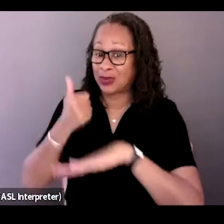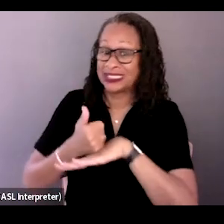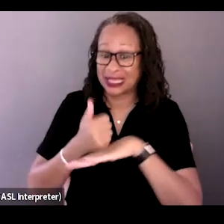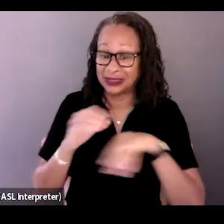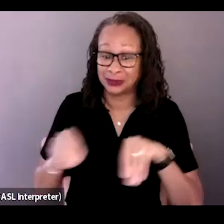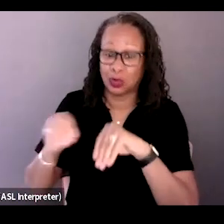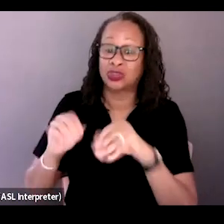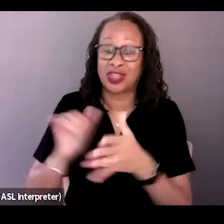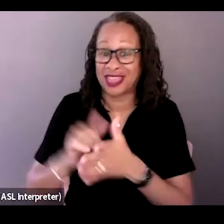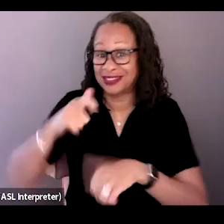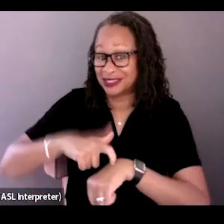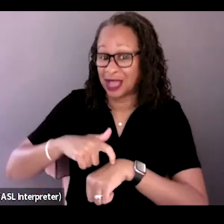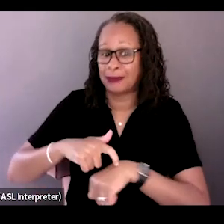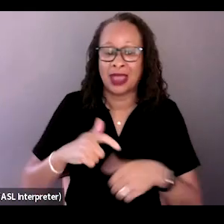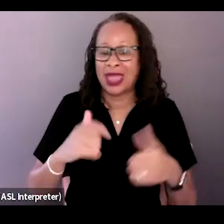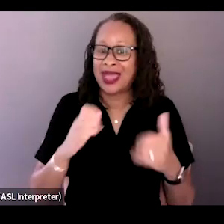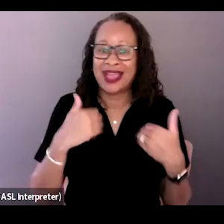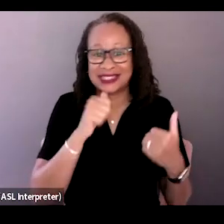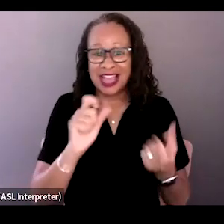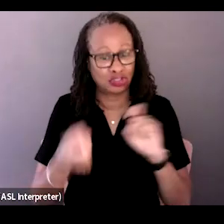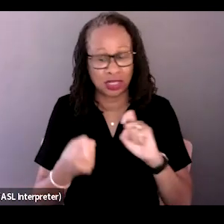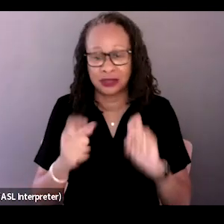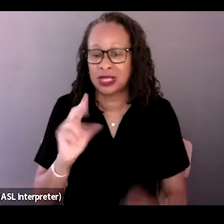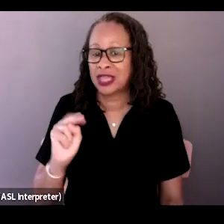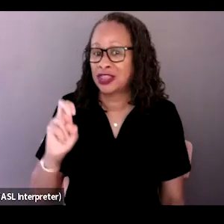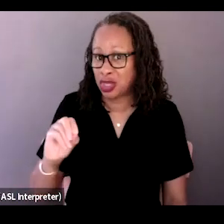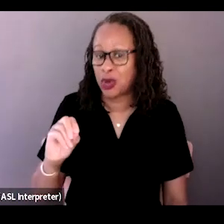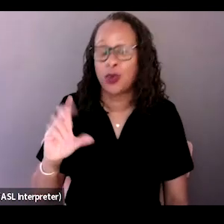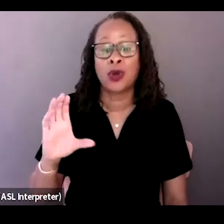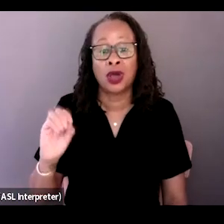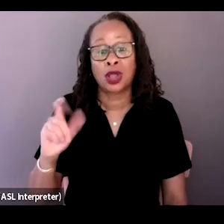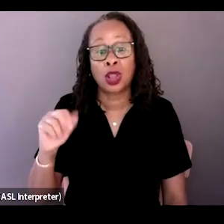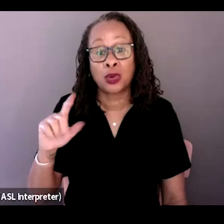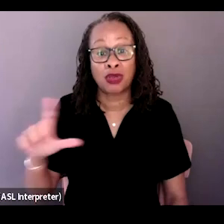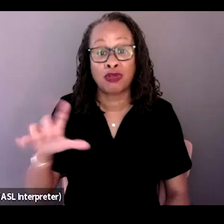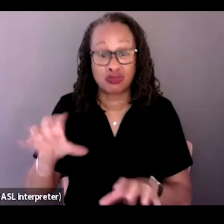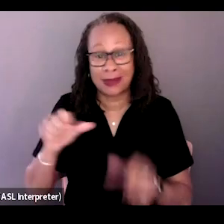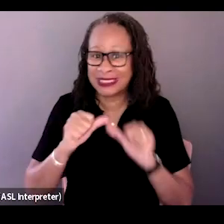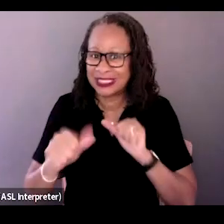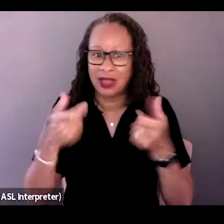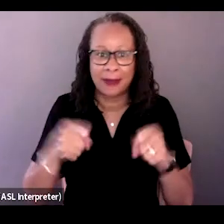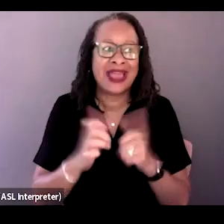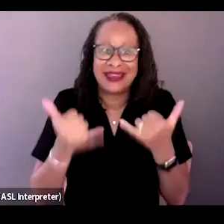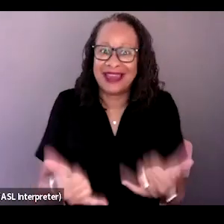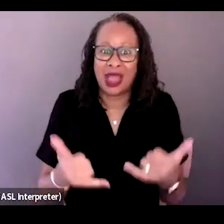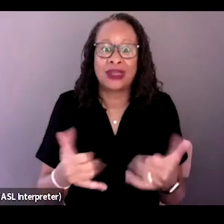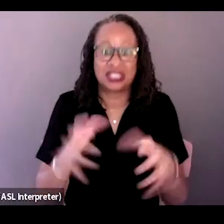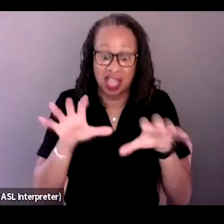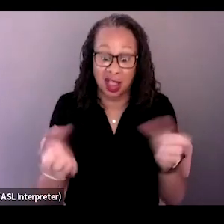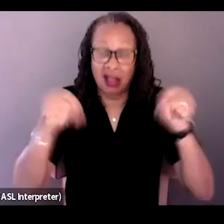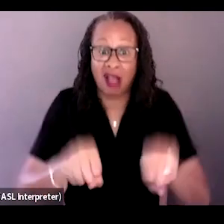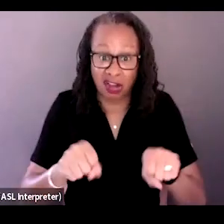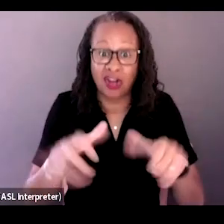at that time has not changed. The neo-colonial grab is still going on, and it was conquer and divide. But actually, at the time, it was